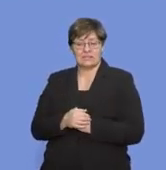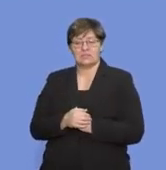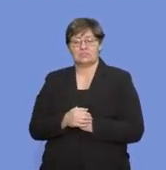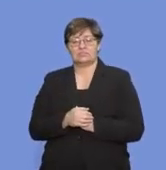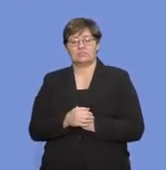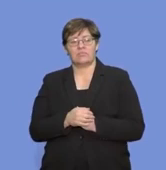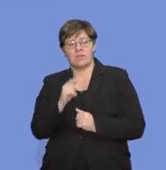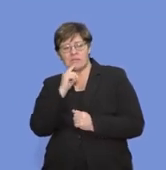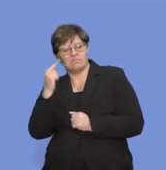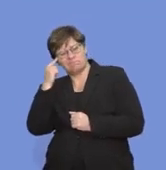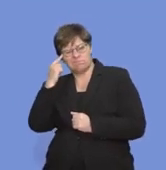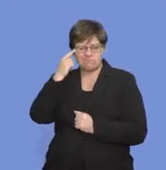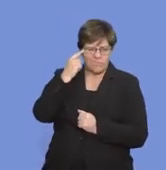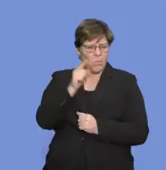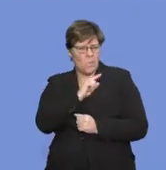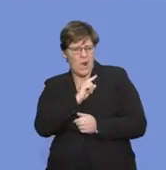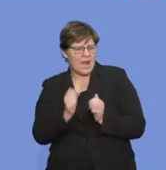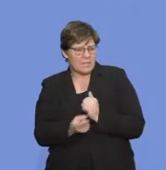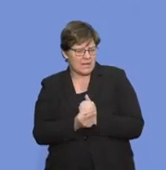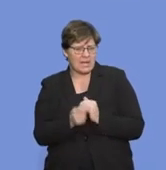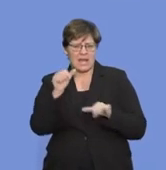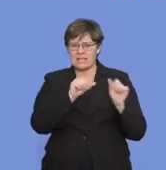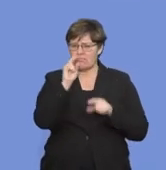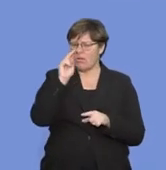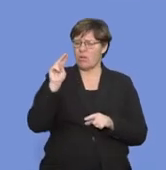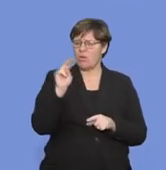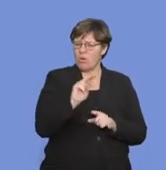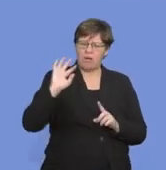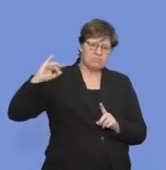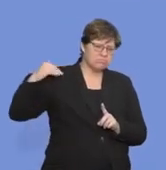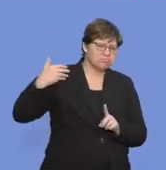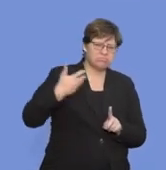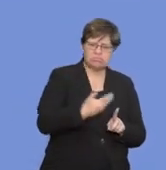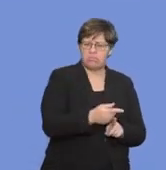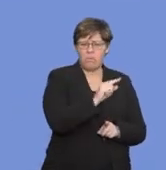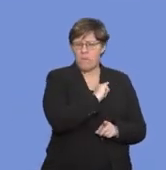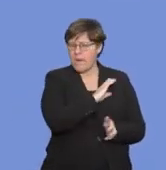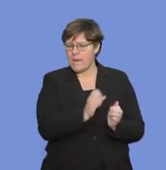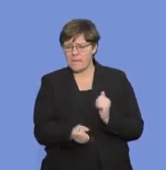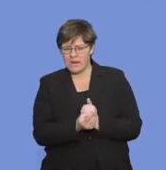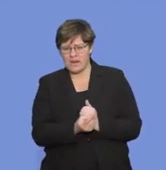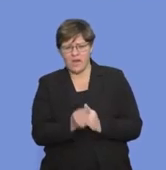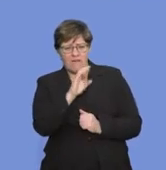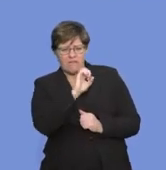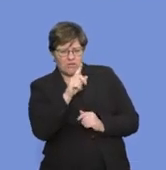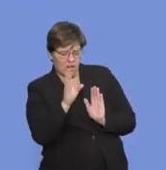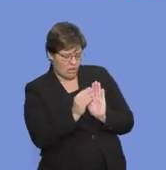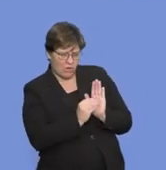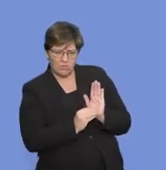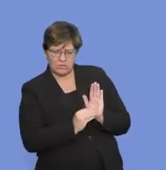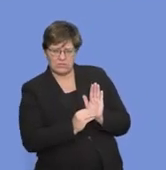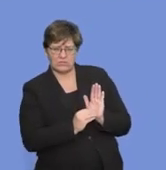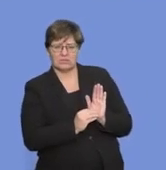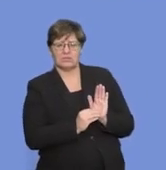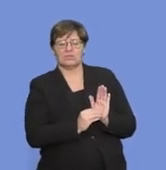of things, and we speculate, and scientists have looked through the ages and have looked at the fossil